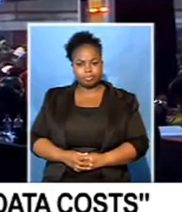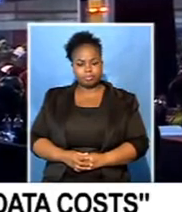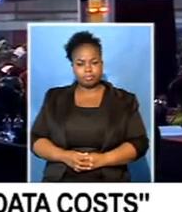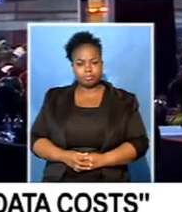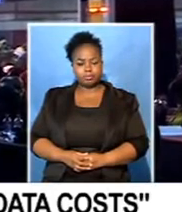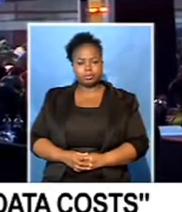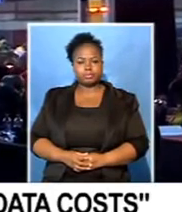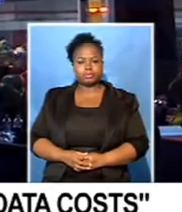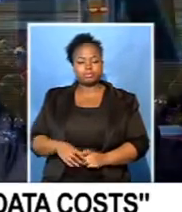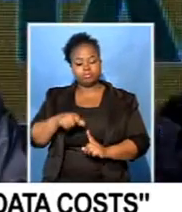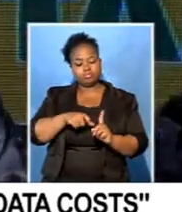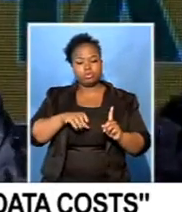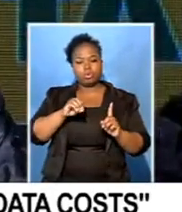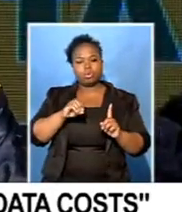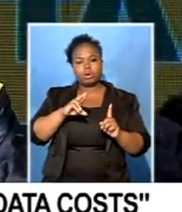He said,